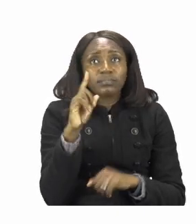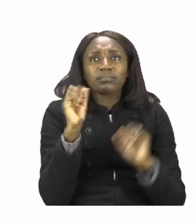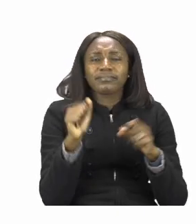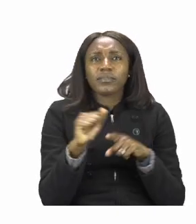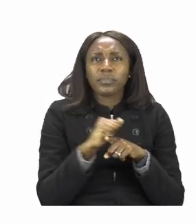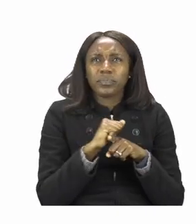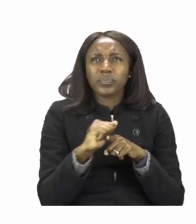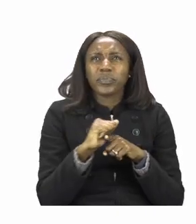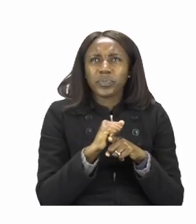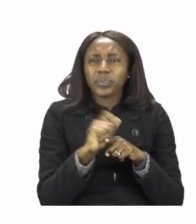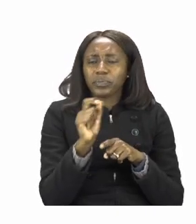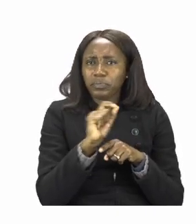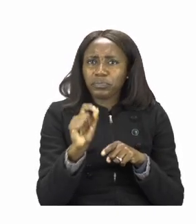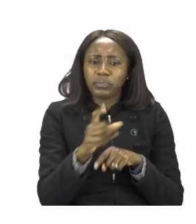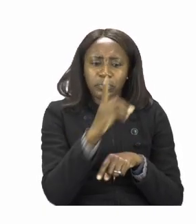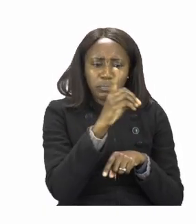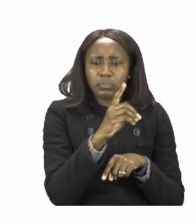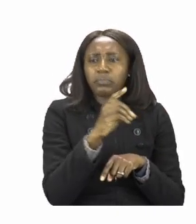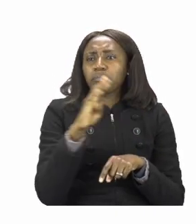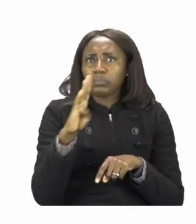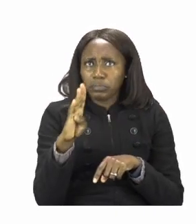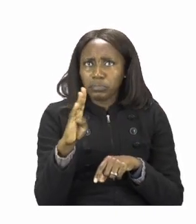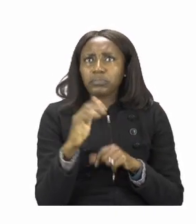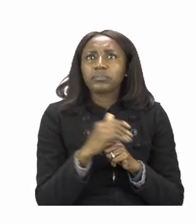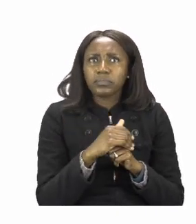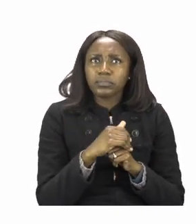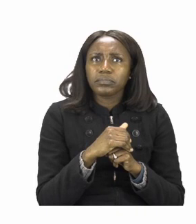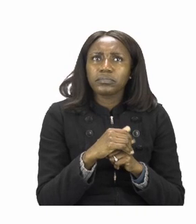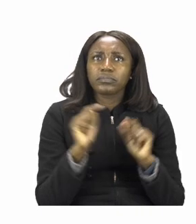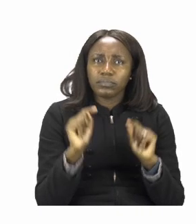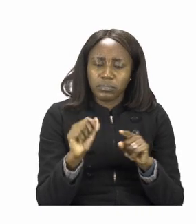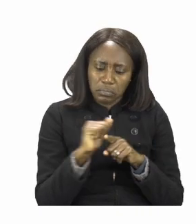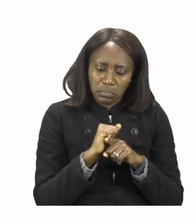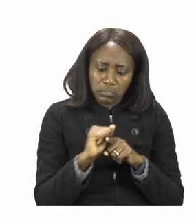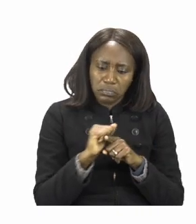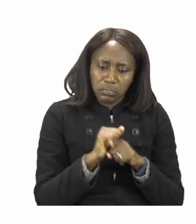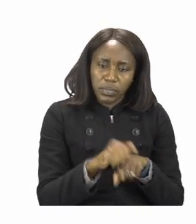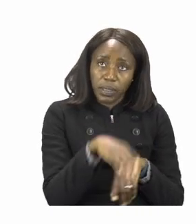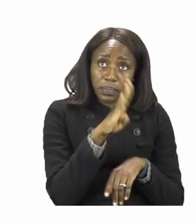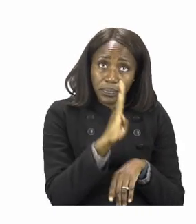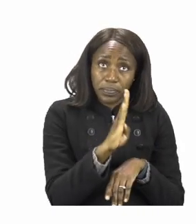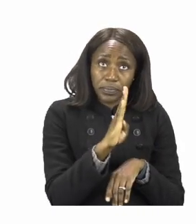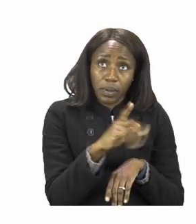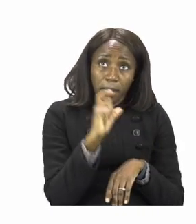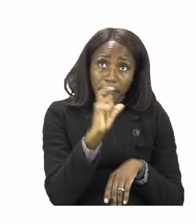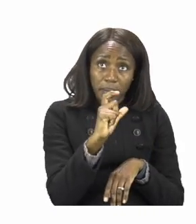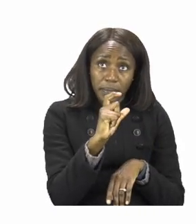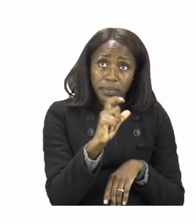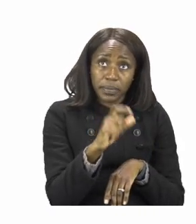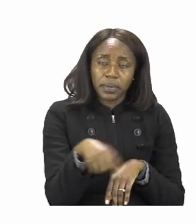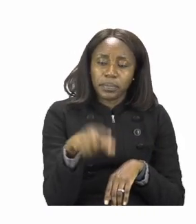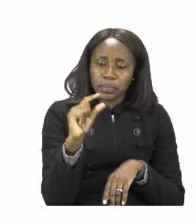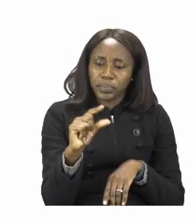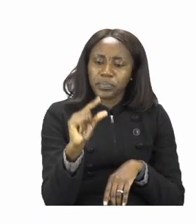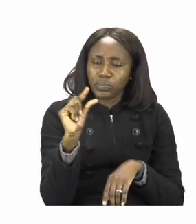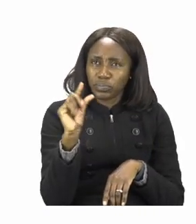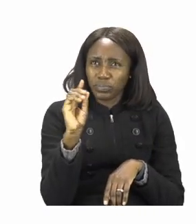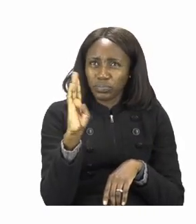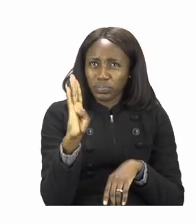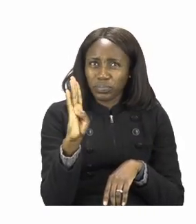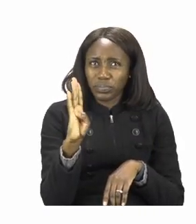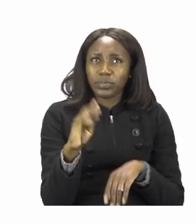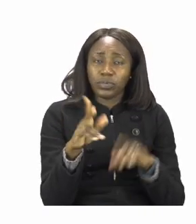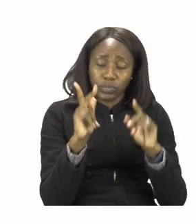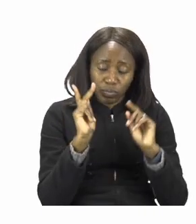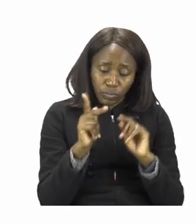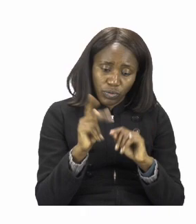our writing. So, you're going to trace the words B and D. Here